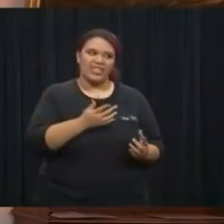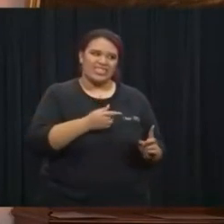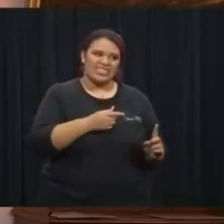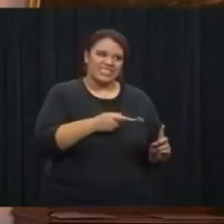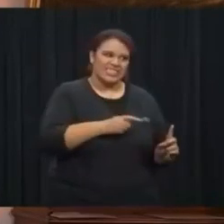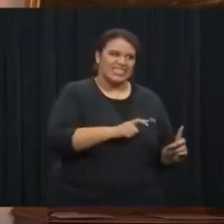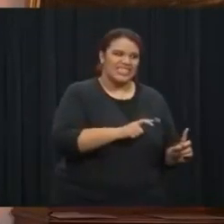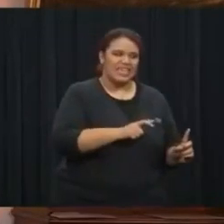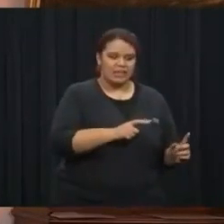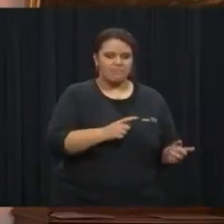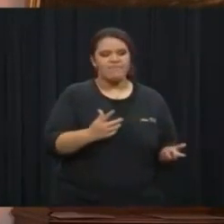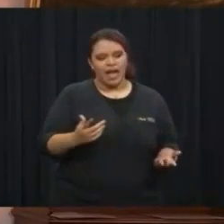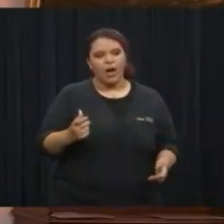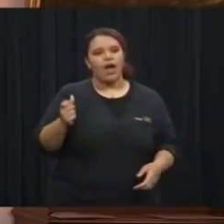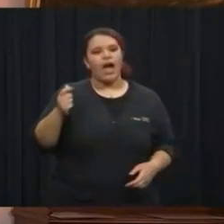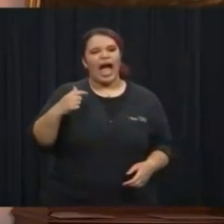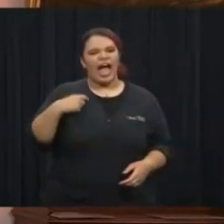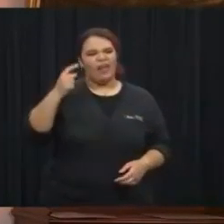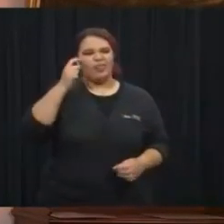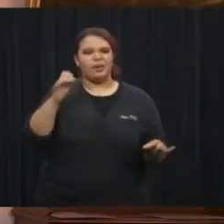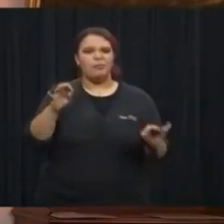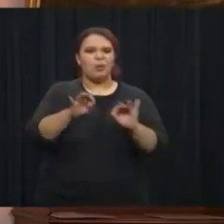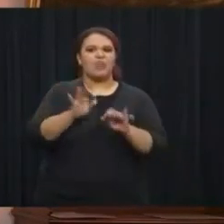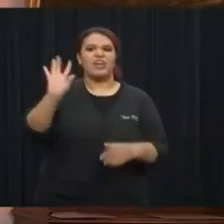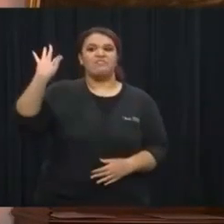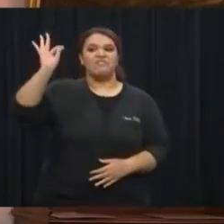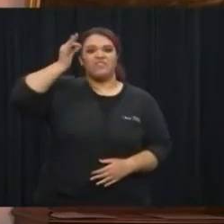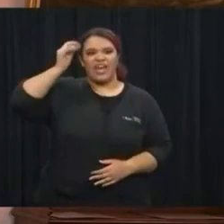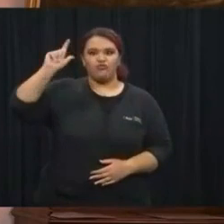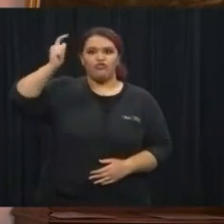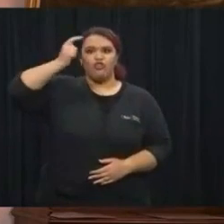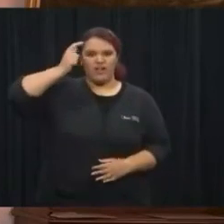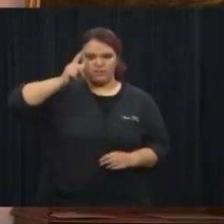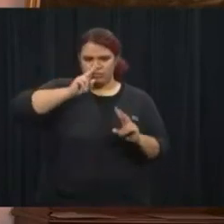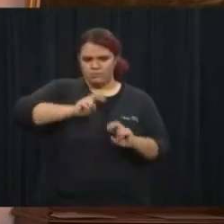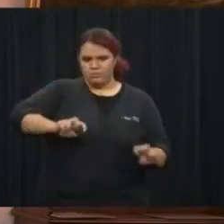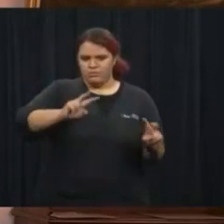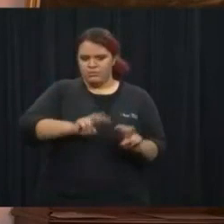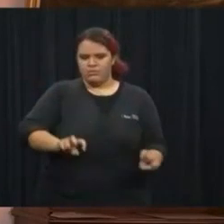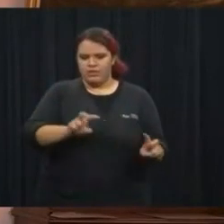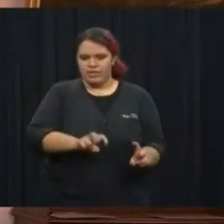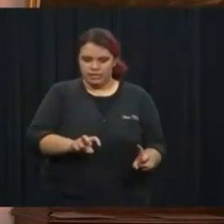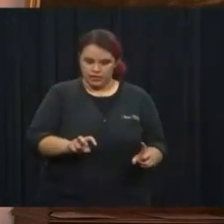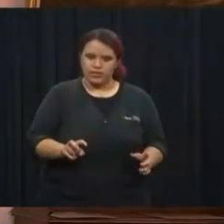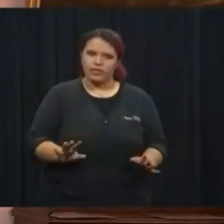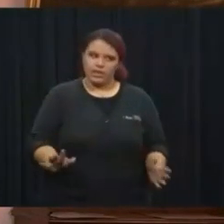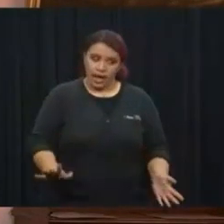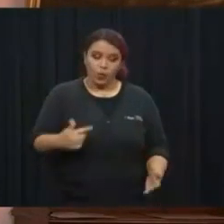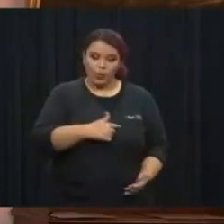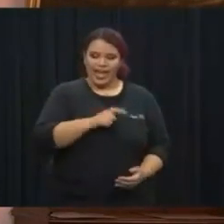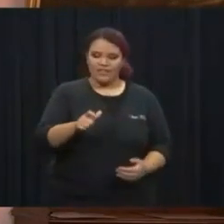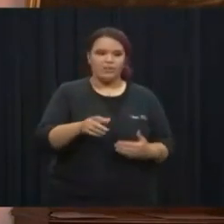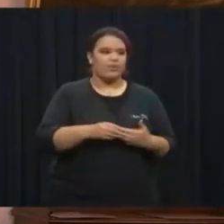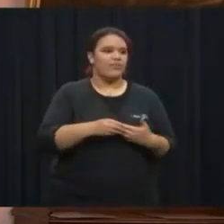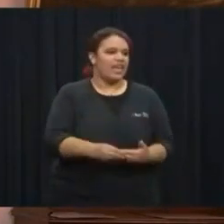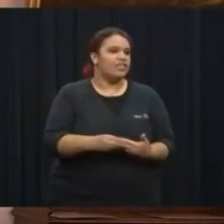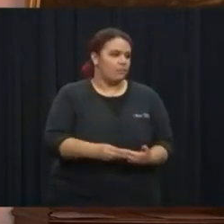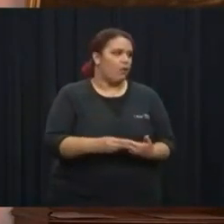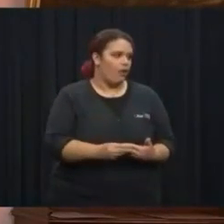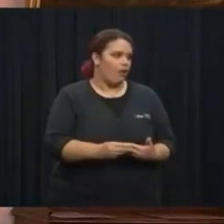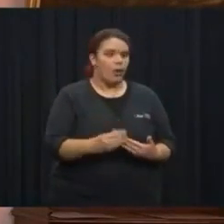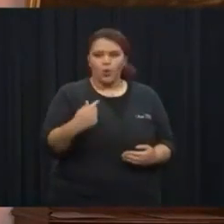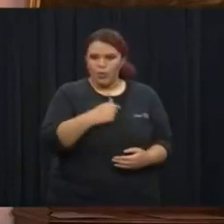time frames we're seeing, no one's able to do those trials yet. There were some thoughts of its use in China and